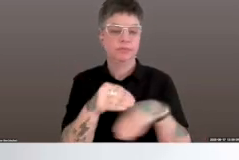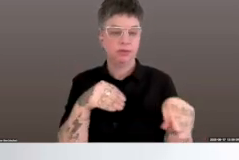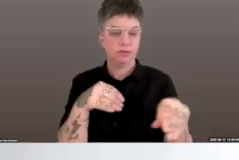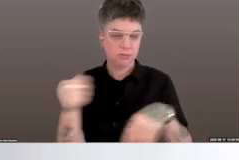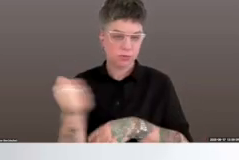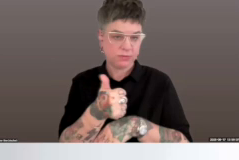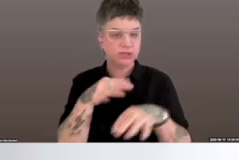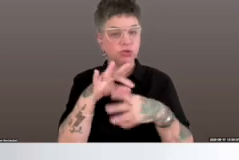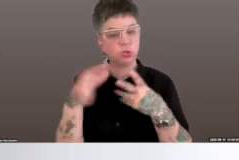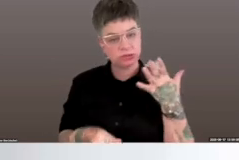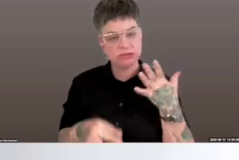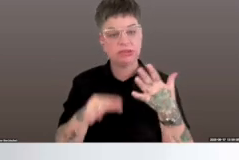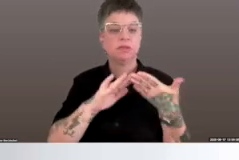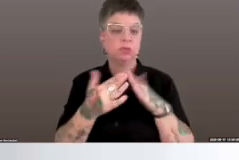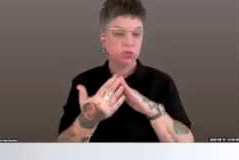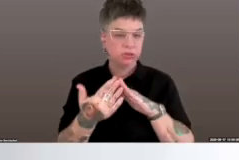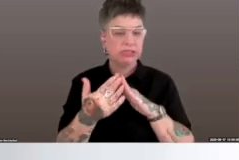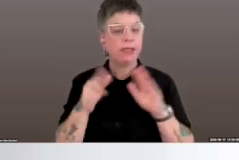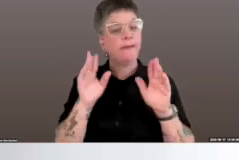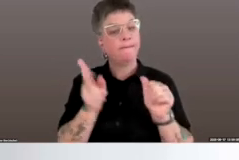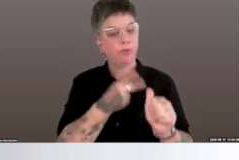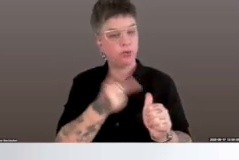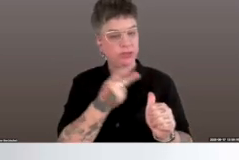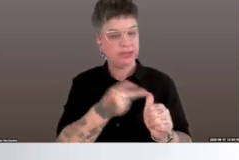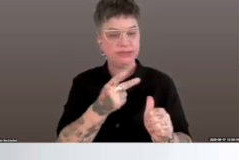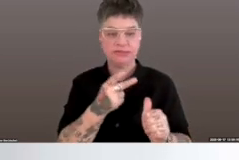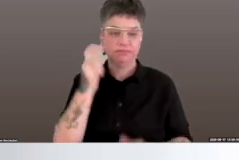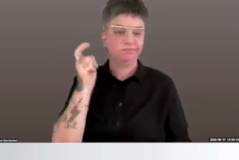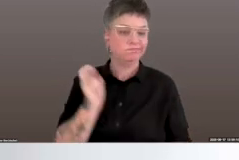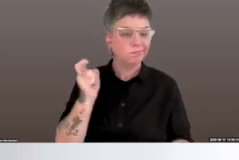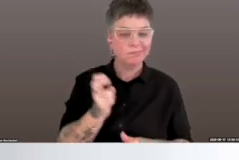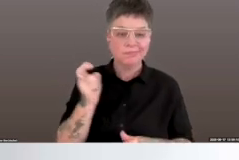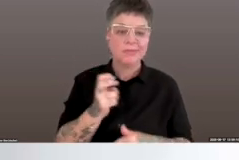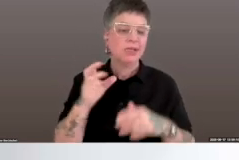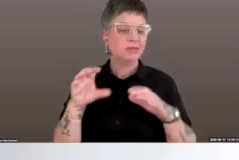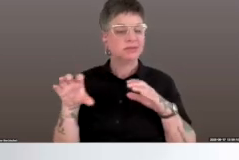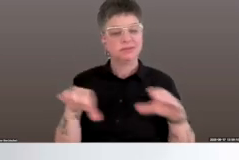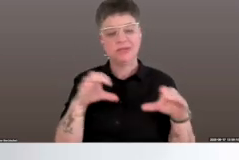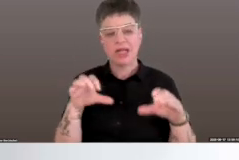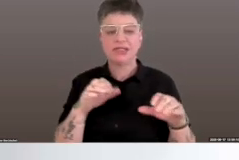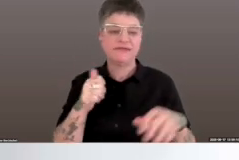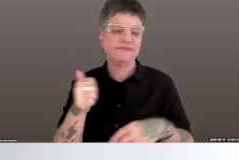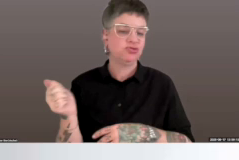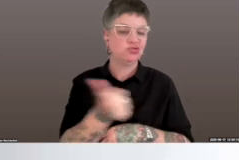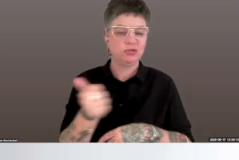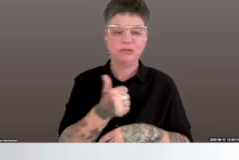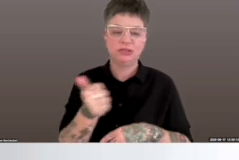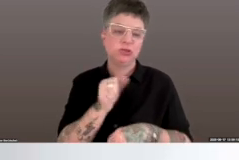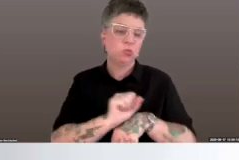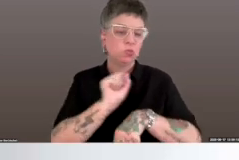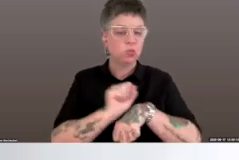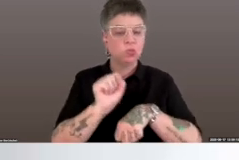to community-identified priorities that may include transit, active transportation infrastructure, workforce development, and